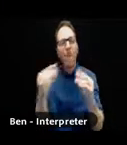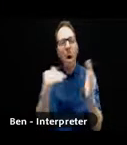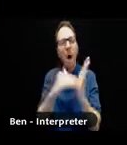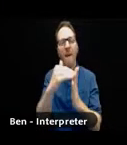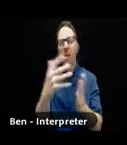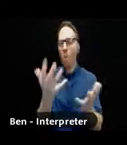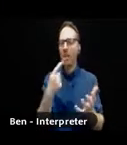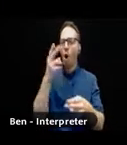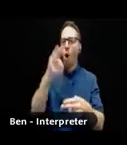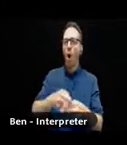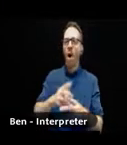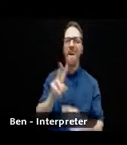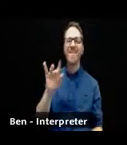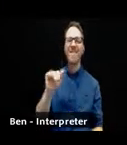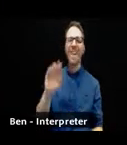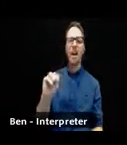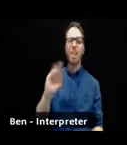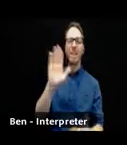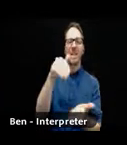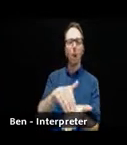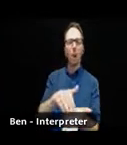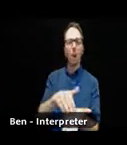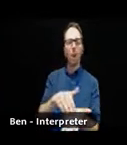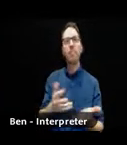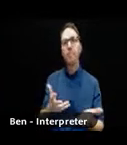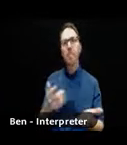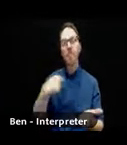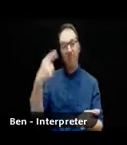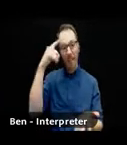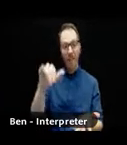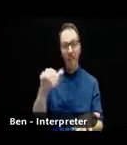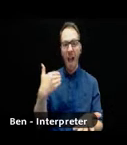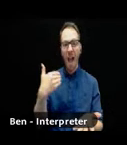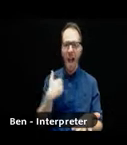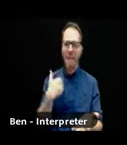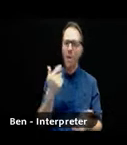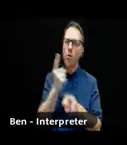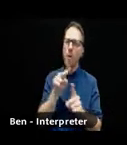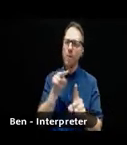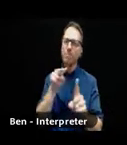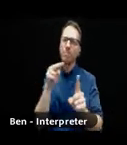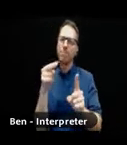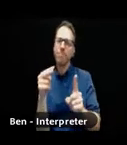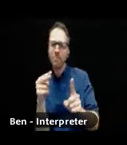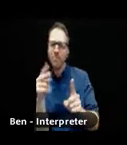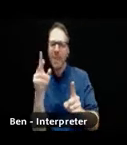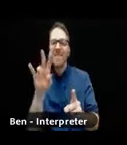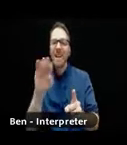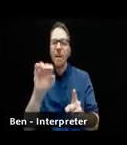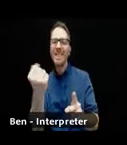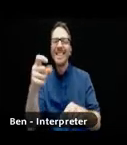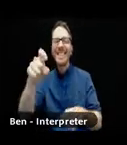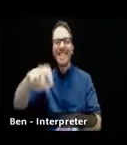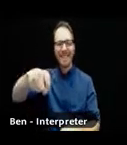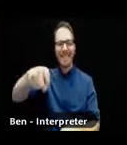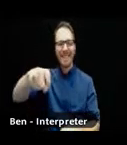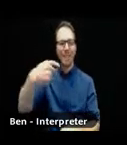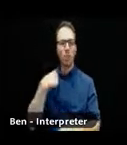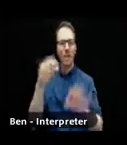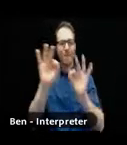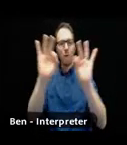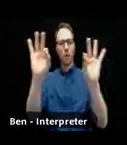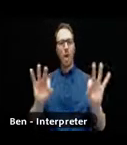call it victim-centered. And I do think that there's an orientation in a way around victims' needs when we frame the questions